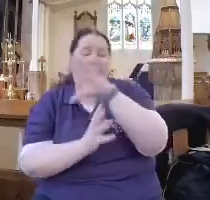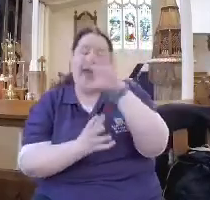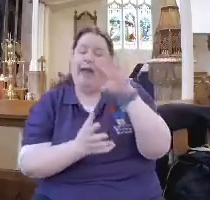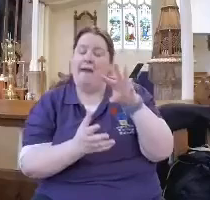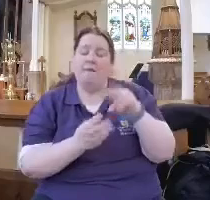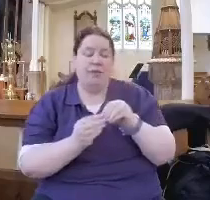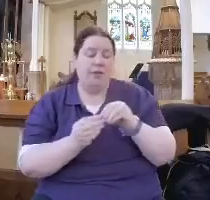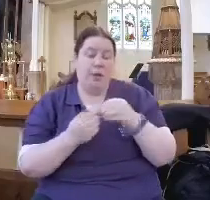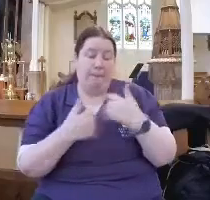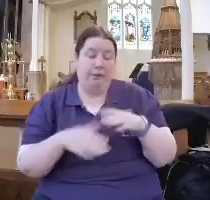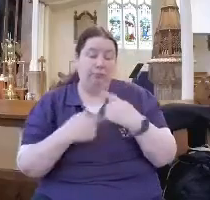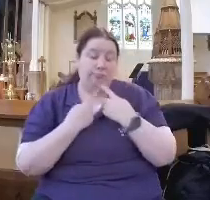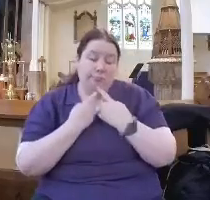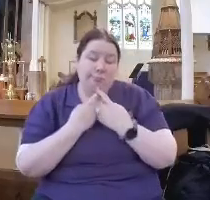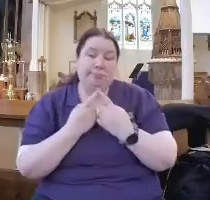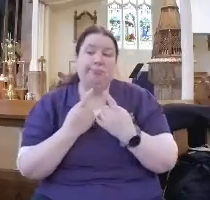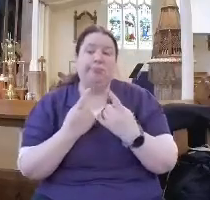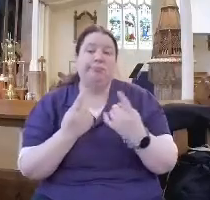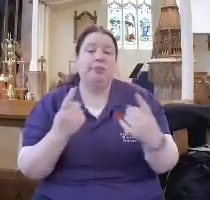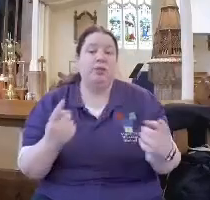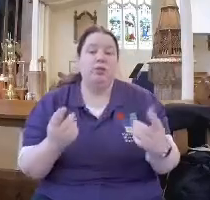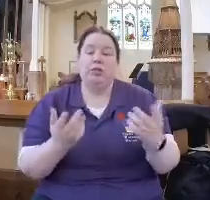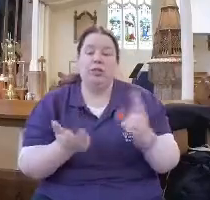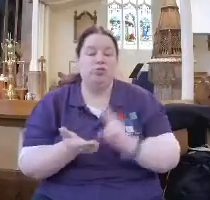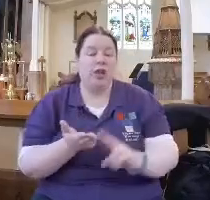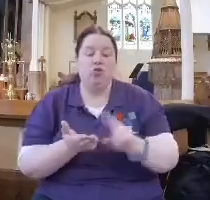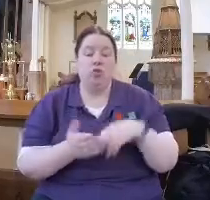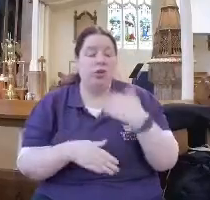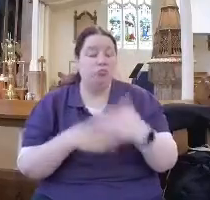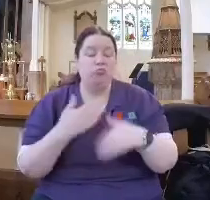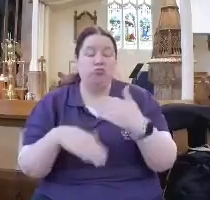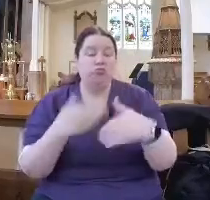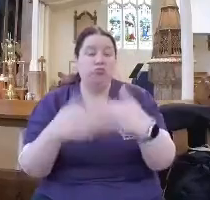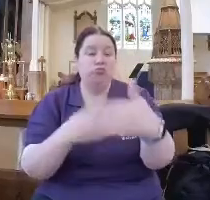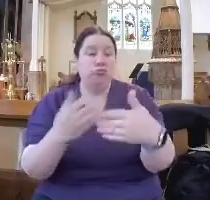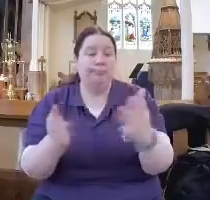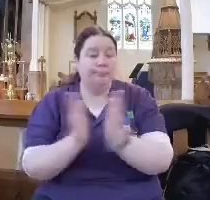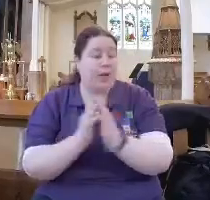I've talked about will naturally fall into place. Amen.